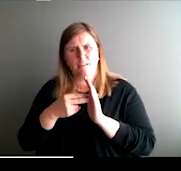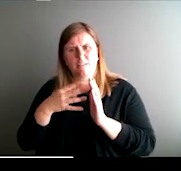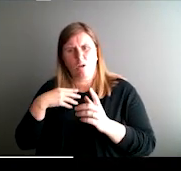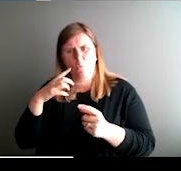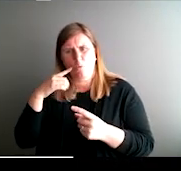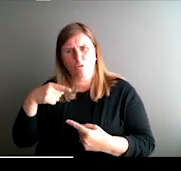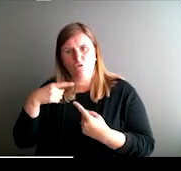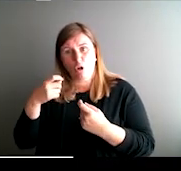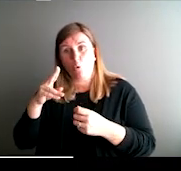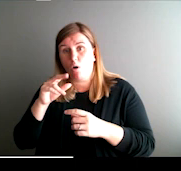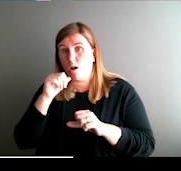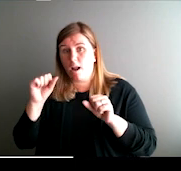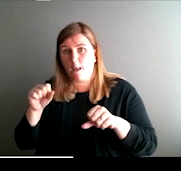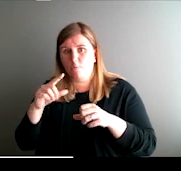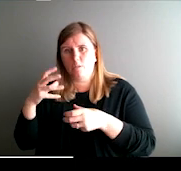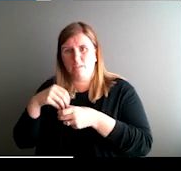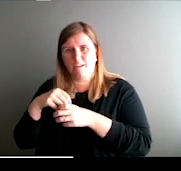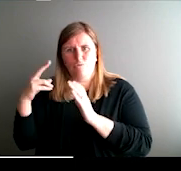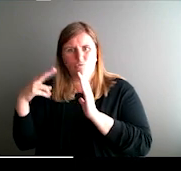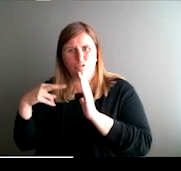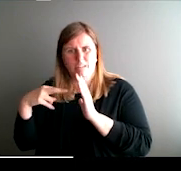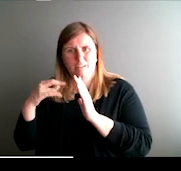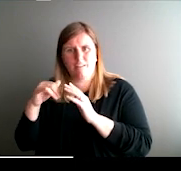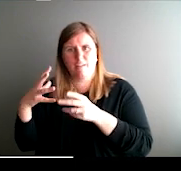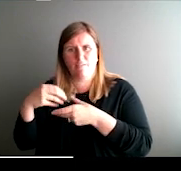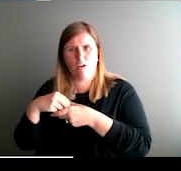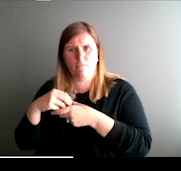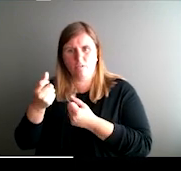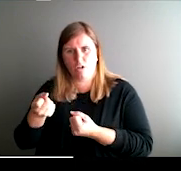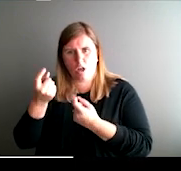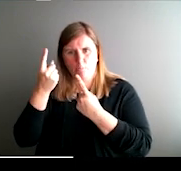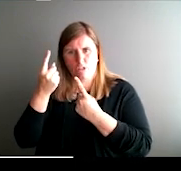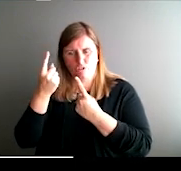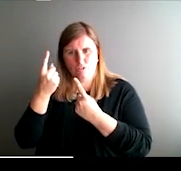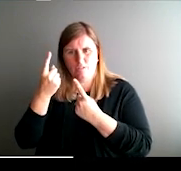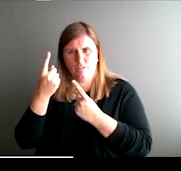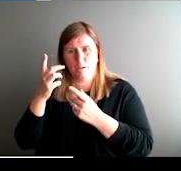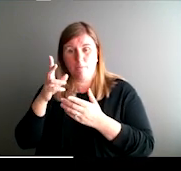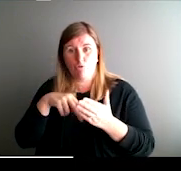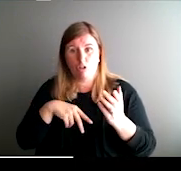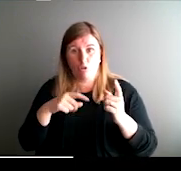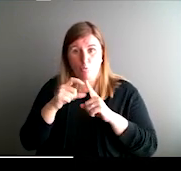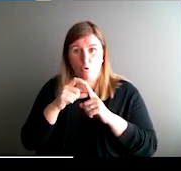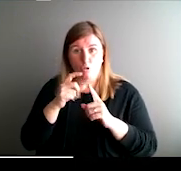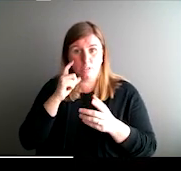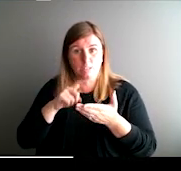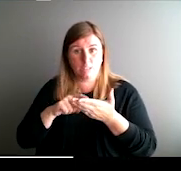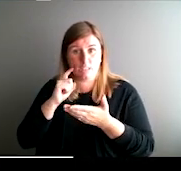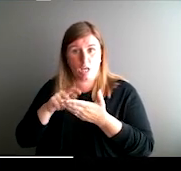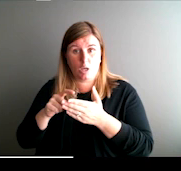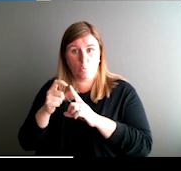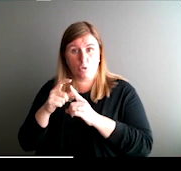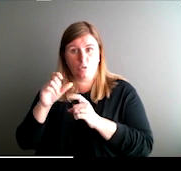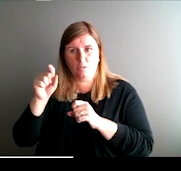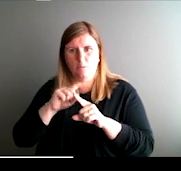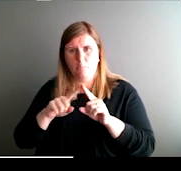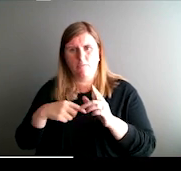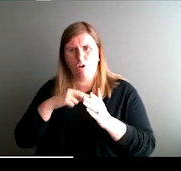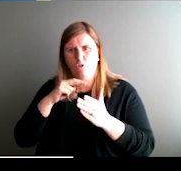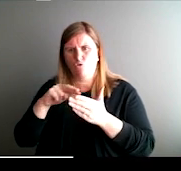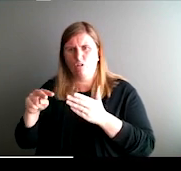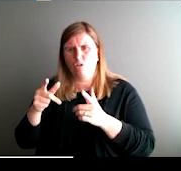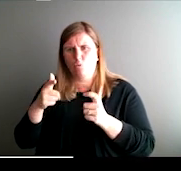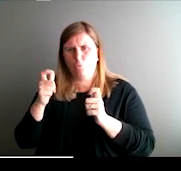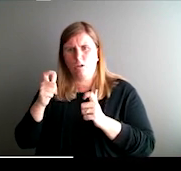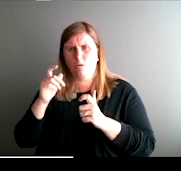be unable to engage in reading that involves comprehension. I might be able to read the words as sight words, but if I read "the quick